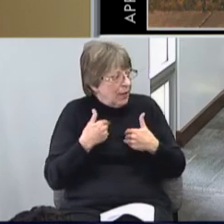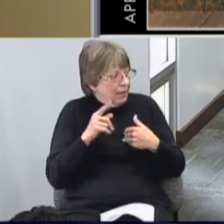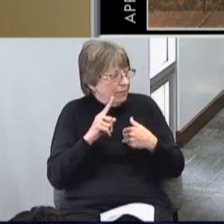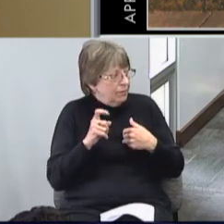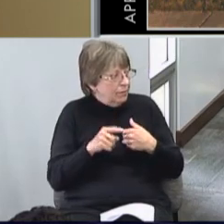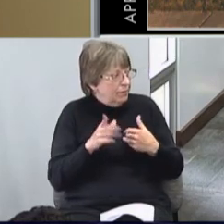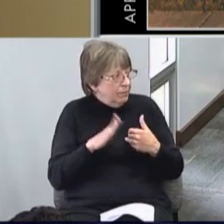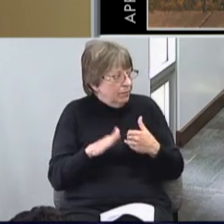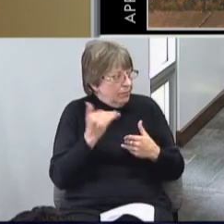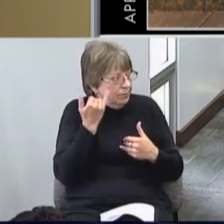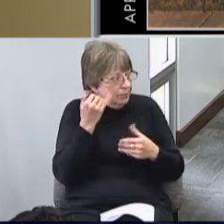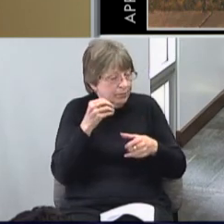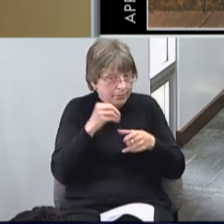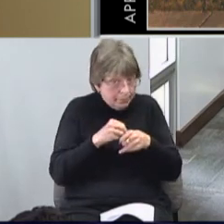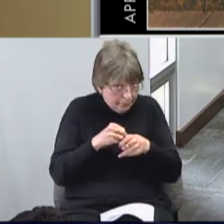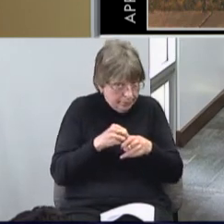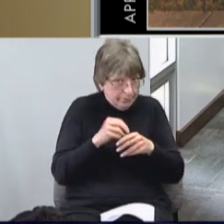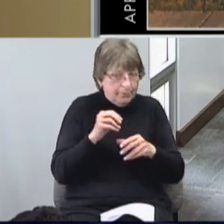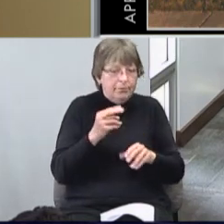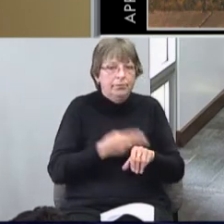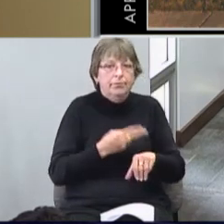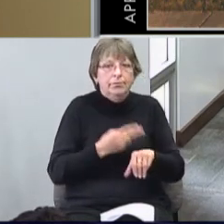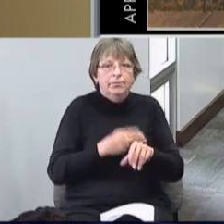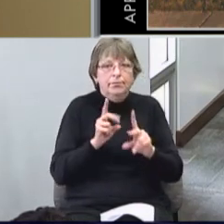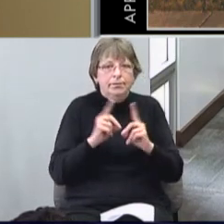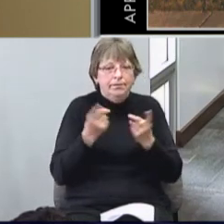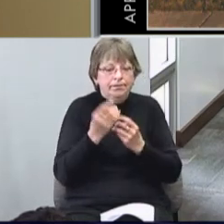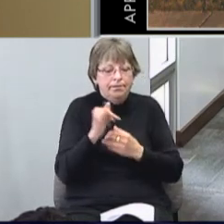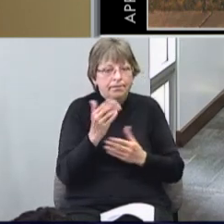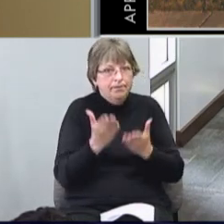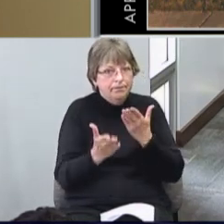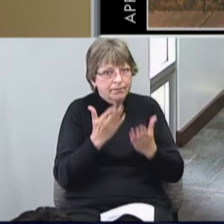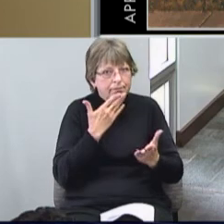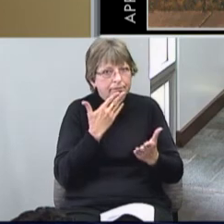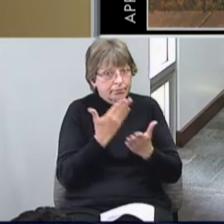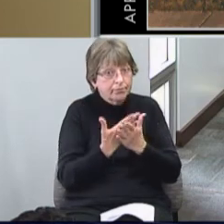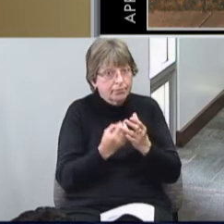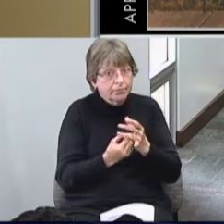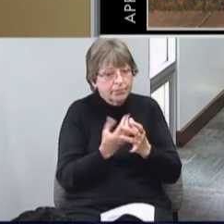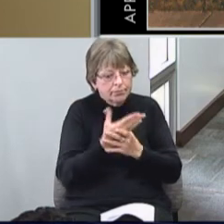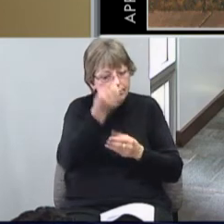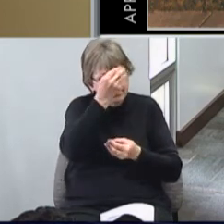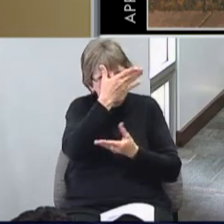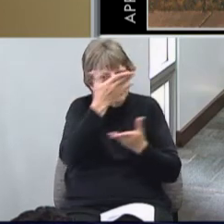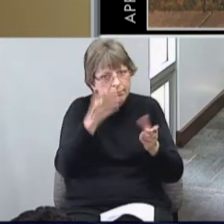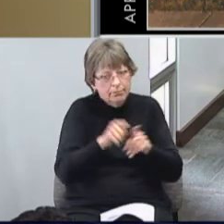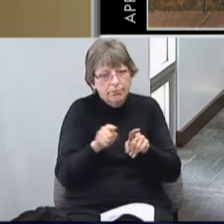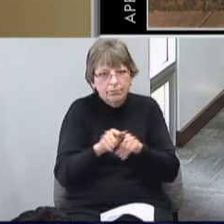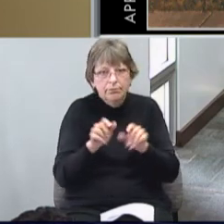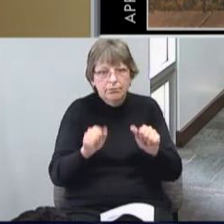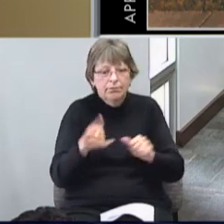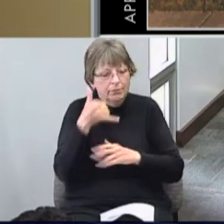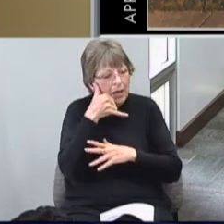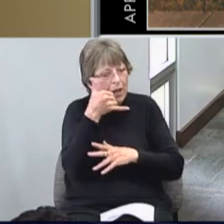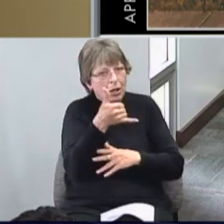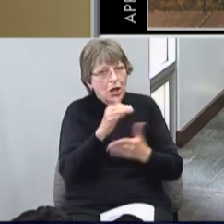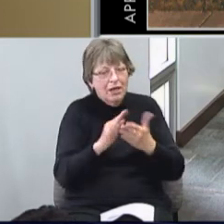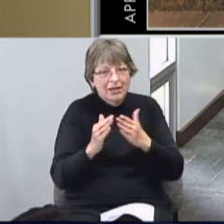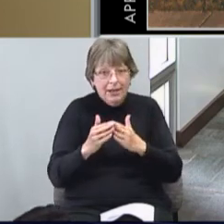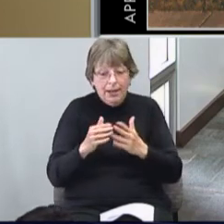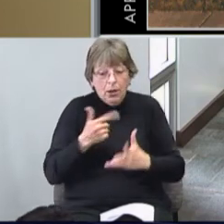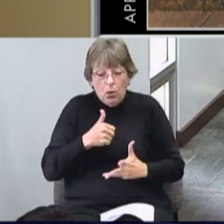whether they are in a historic district, that's probably a good source. Also, you can call the city and we can let you